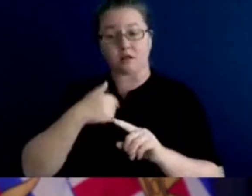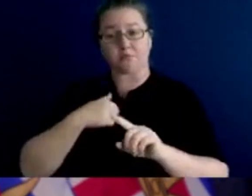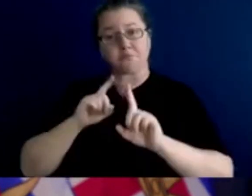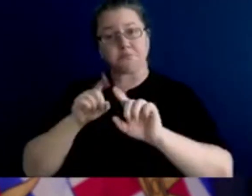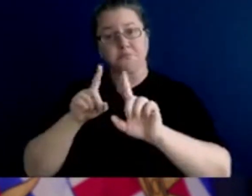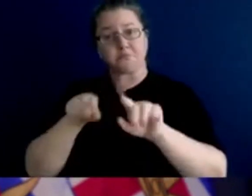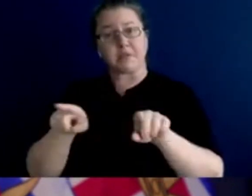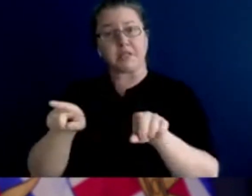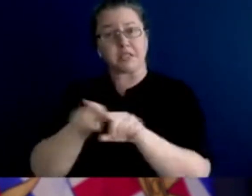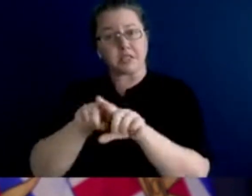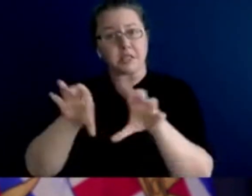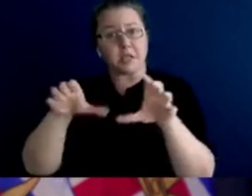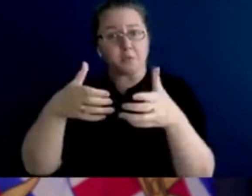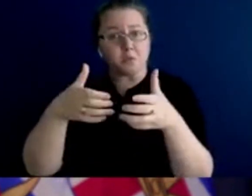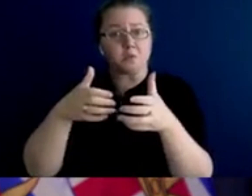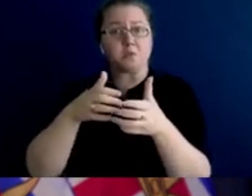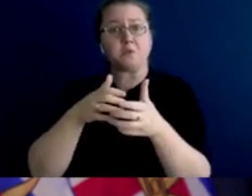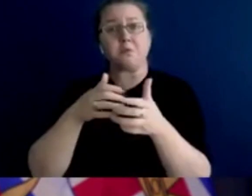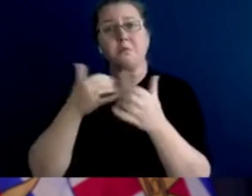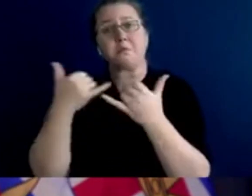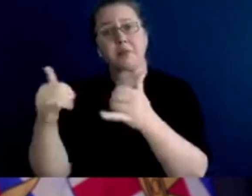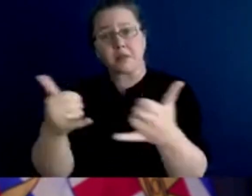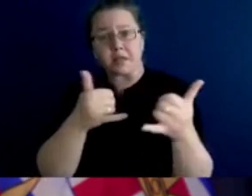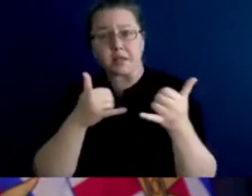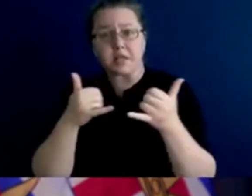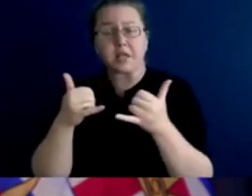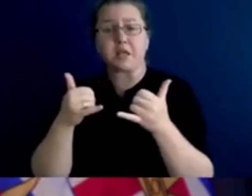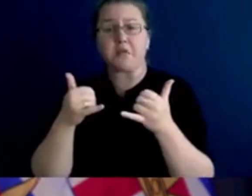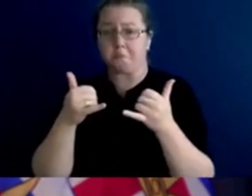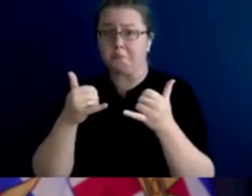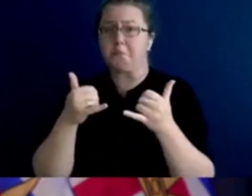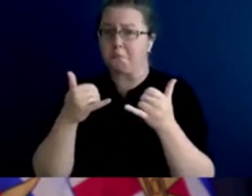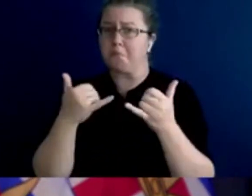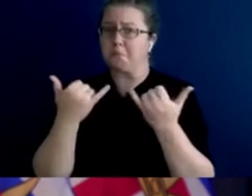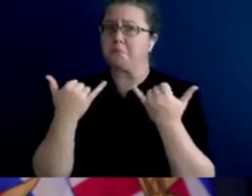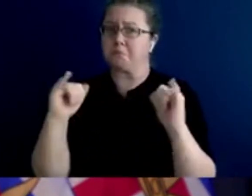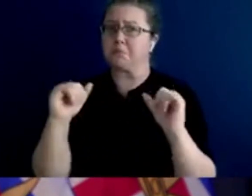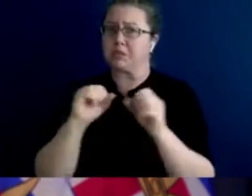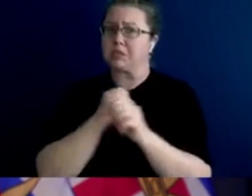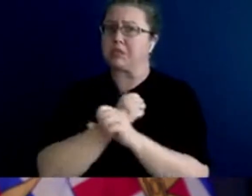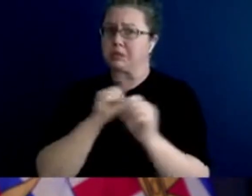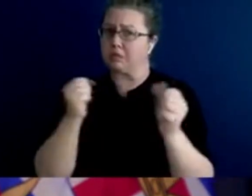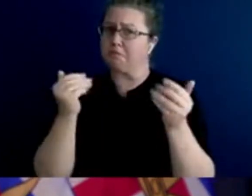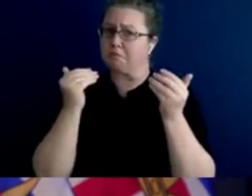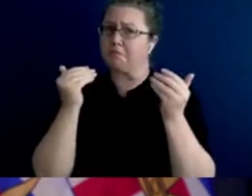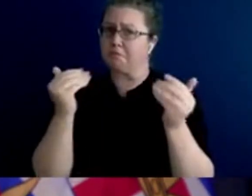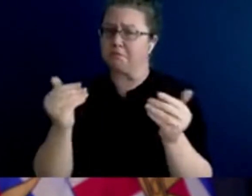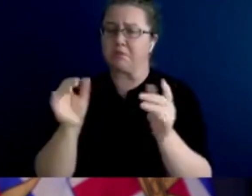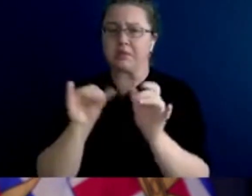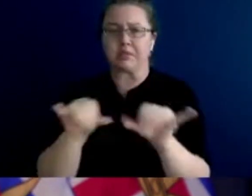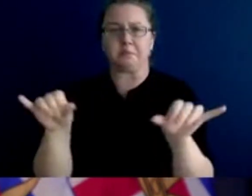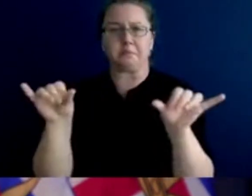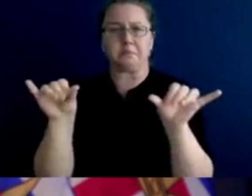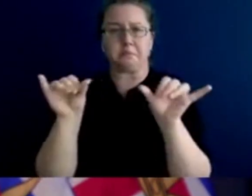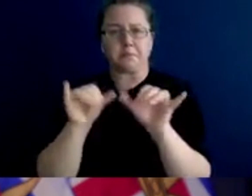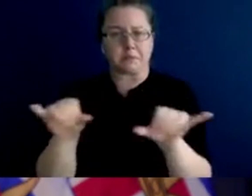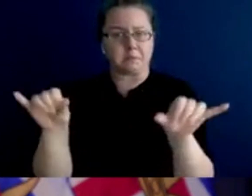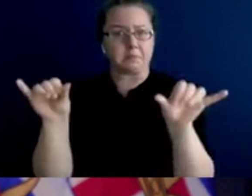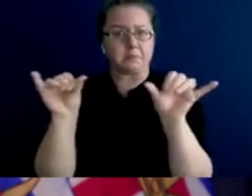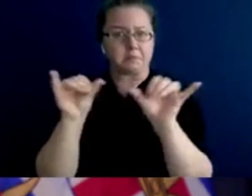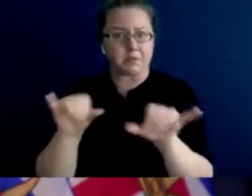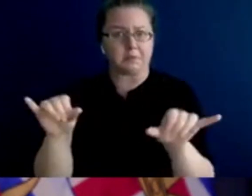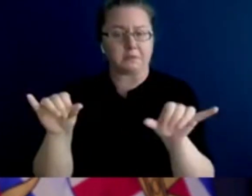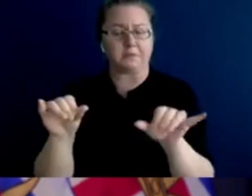sports organizations to make sure this can be done safely. But that means keeping your distance from other spectators or parents